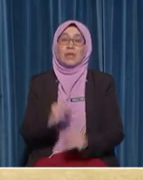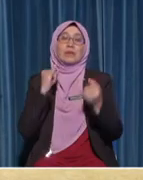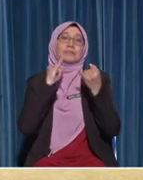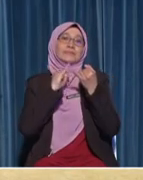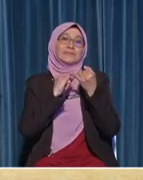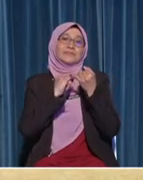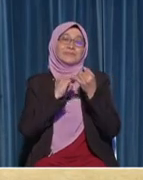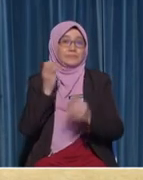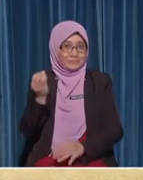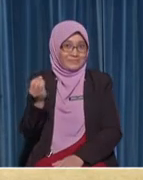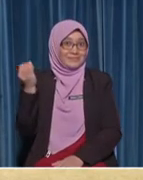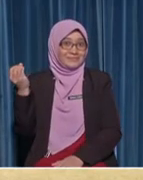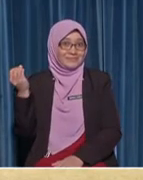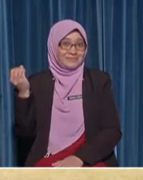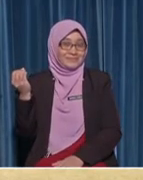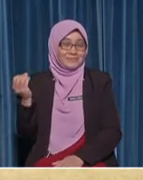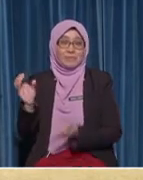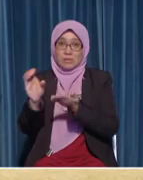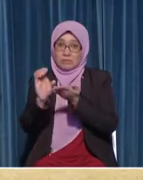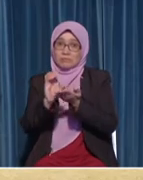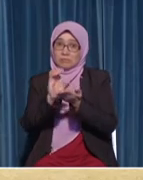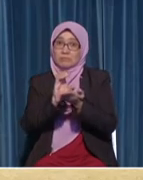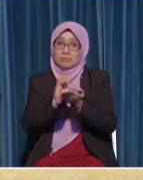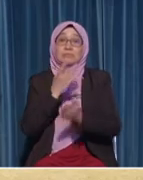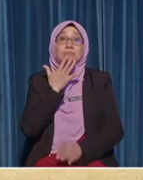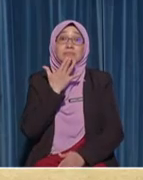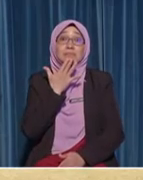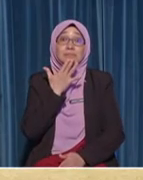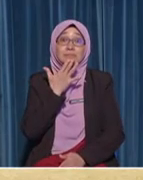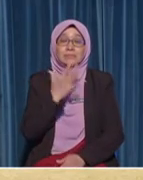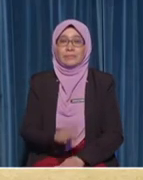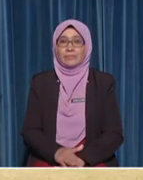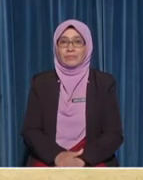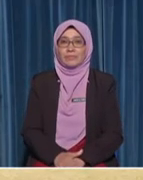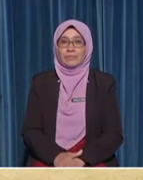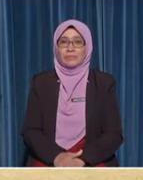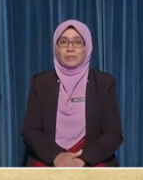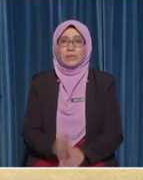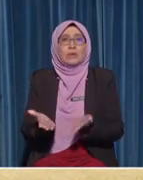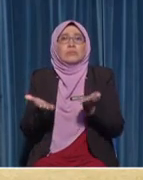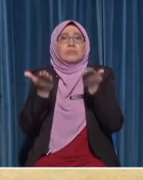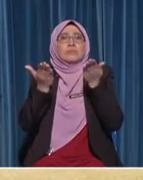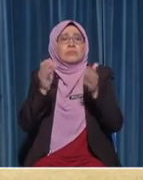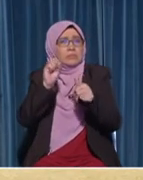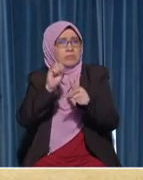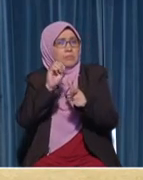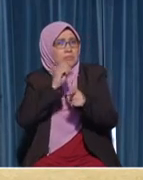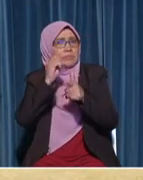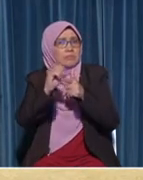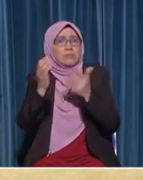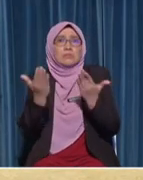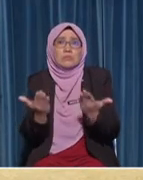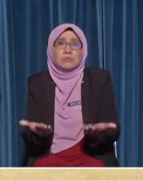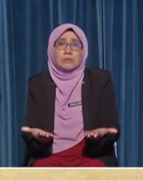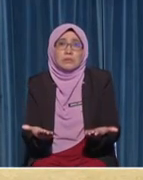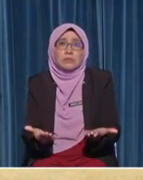Last object, the crayon. Is it light or heavy?